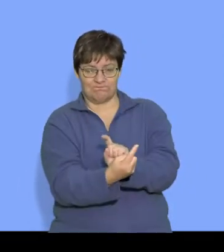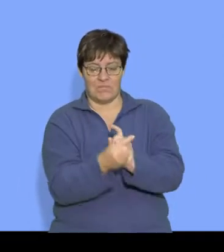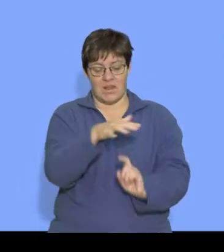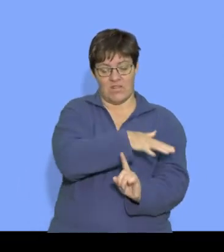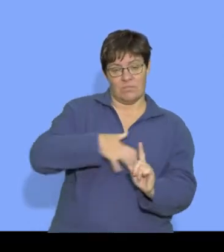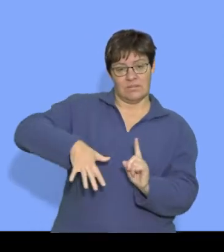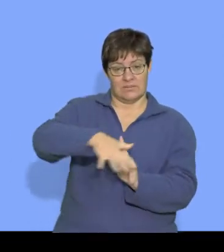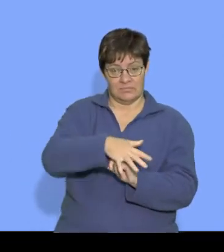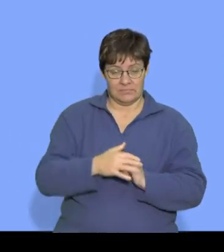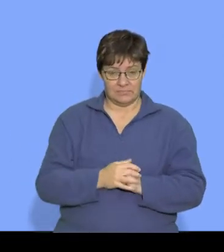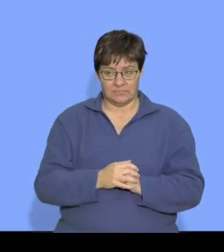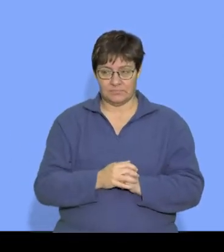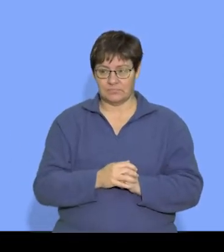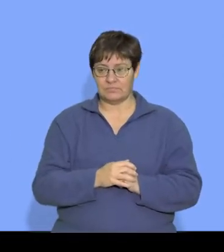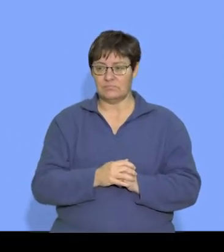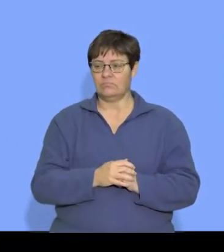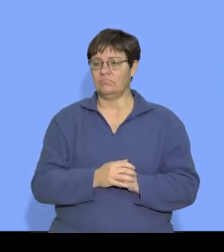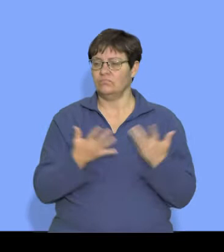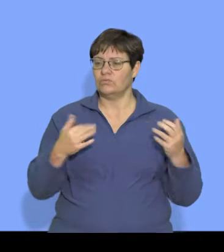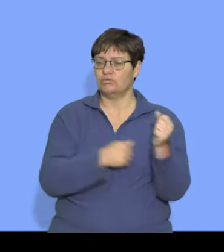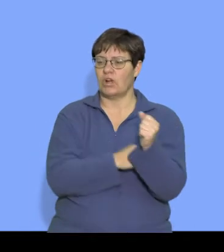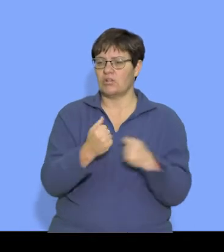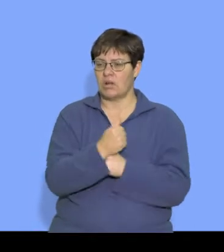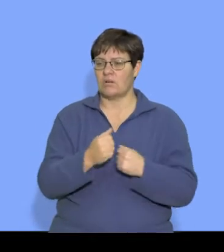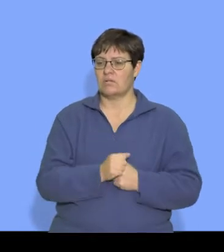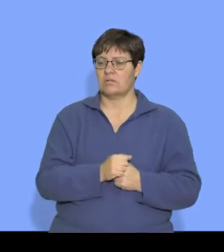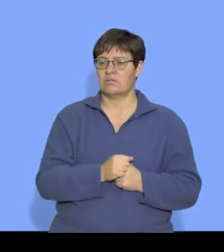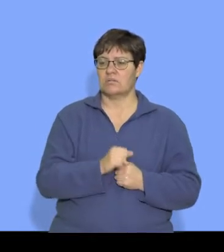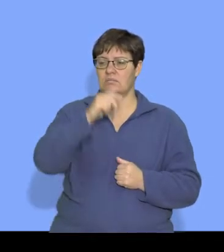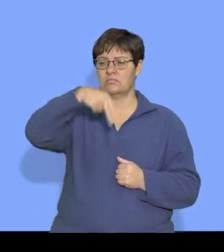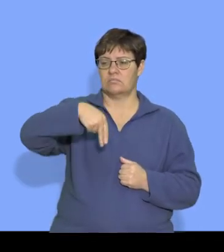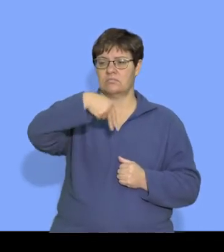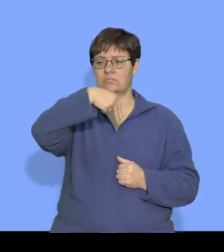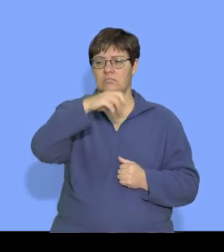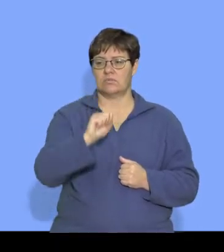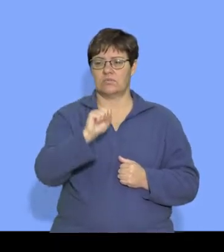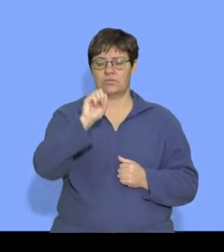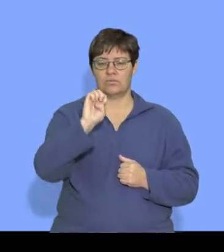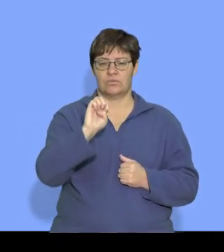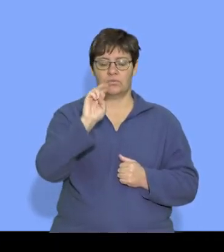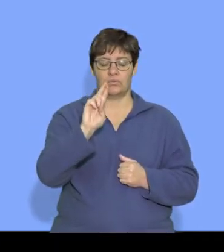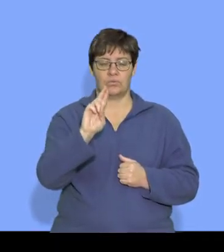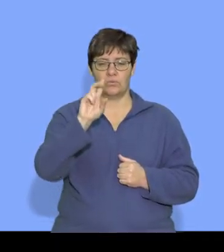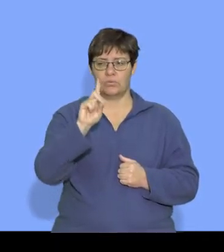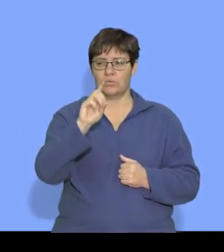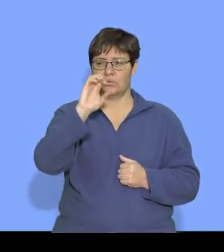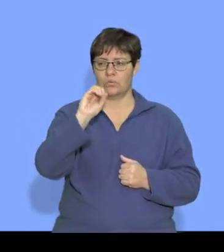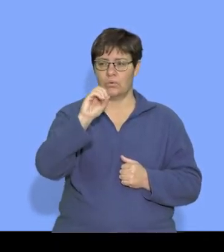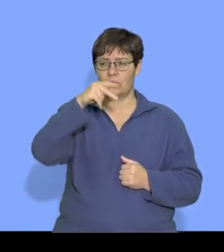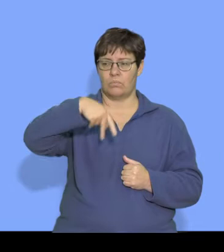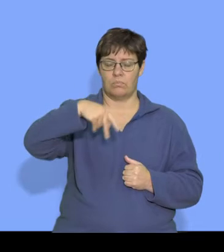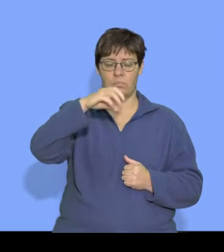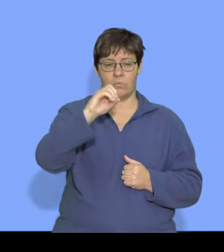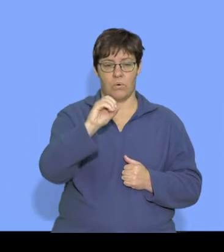their environment. They produce structures called pseudopodia, or false feet. And these